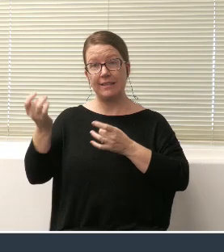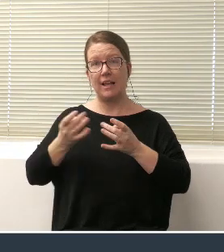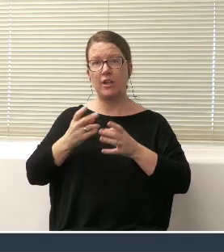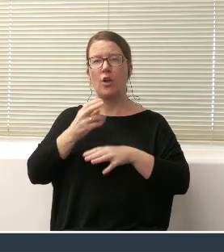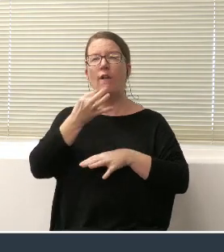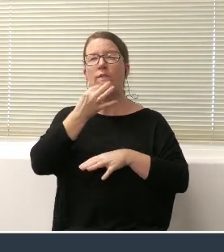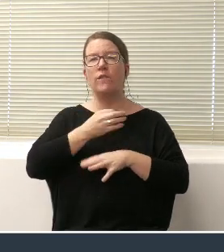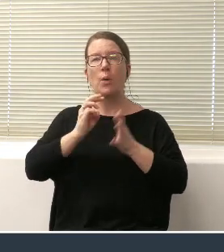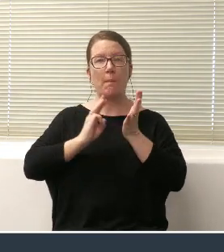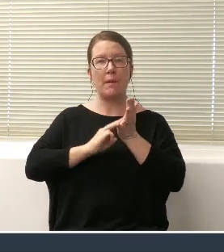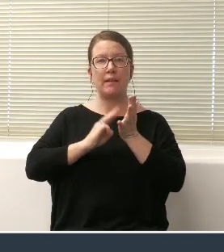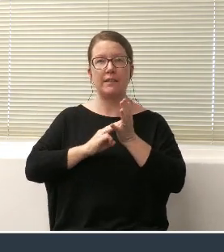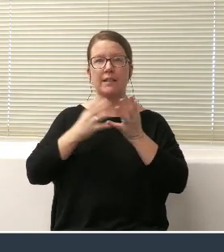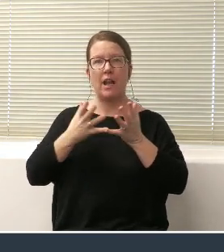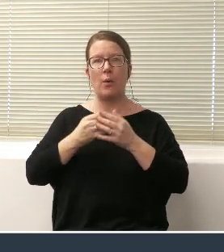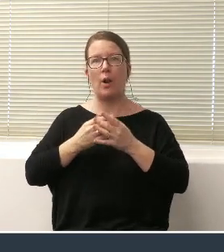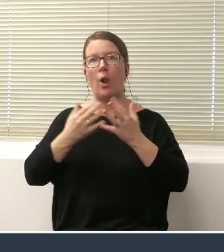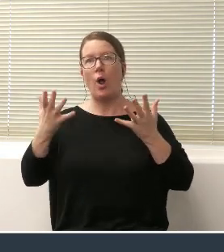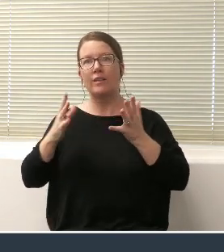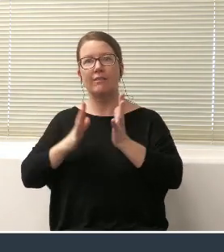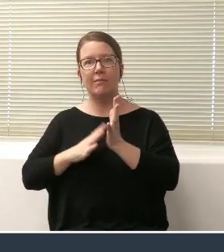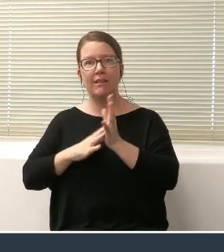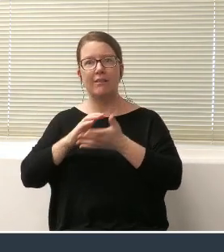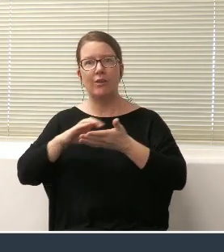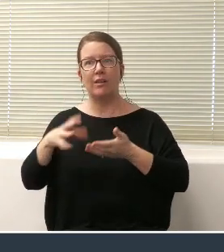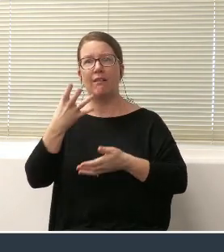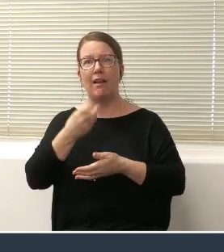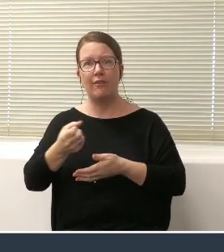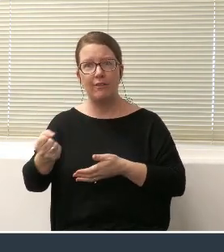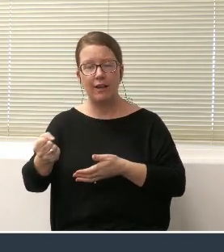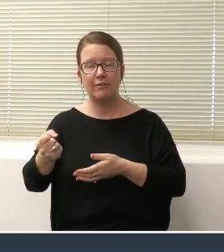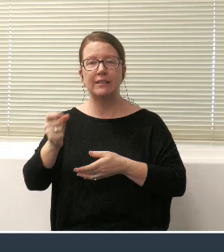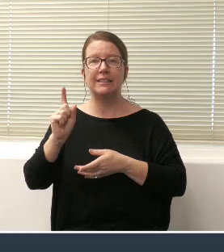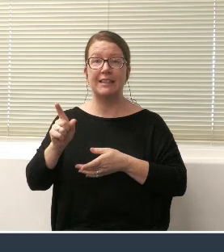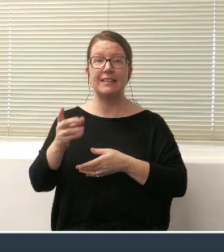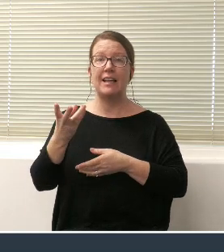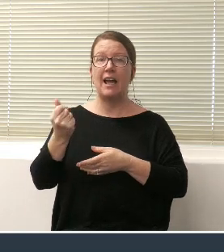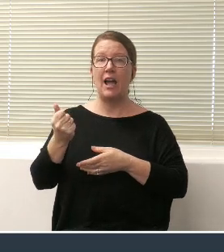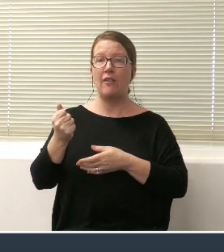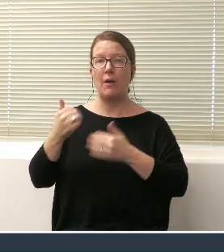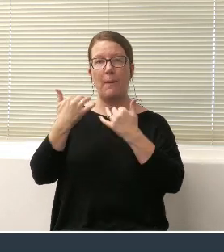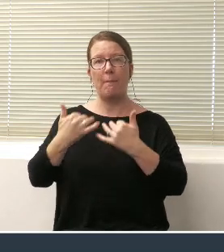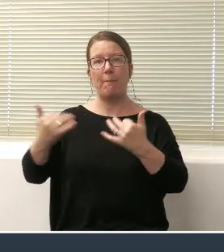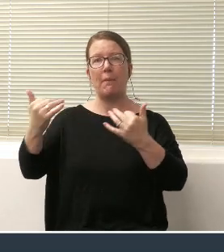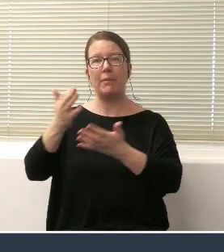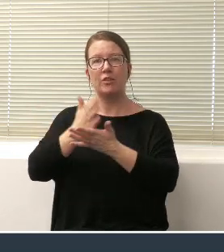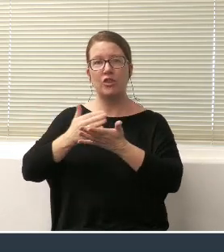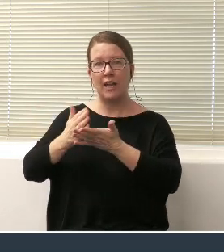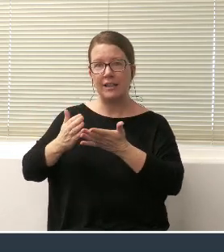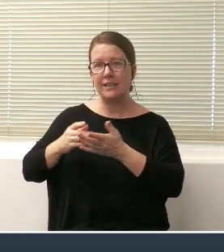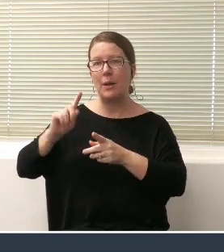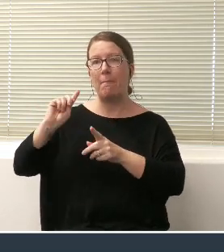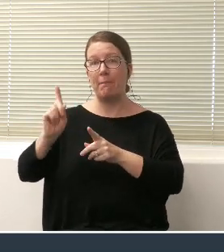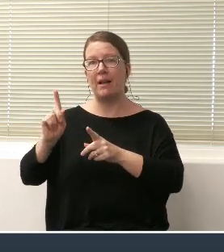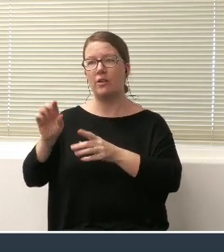billion now. It's significant. They have issued shares to the public, but it's still a council-controlled trading organisation. The money that was raised from